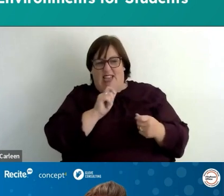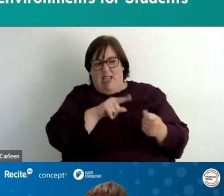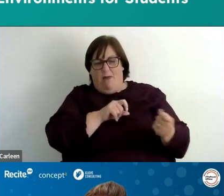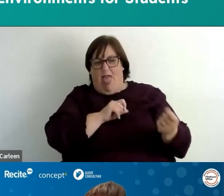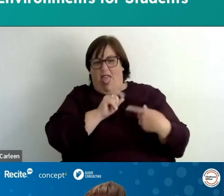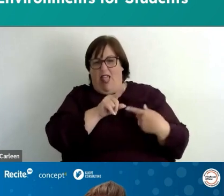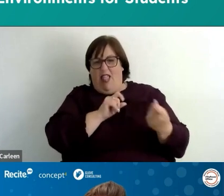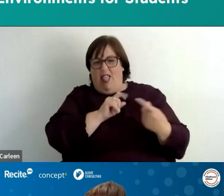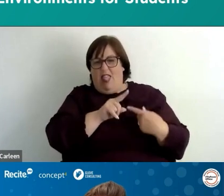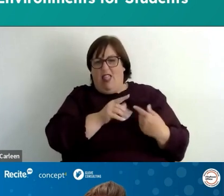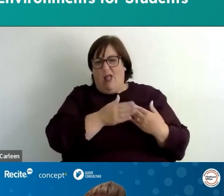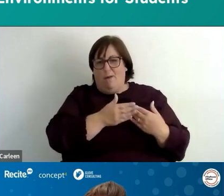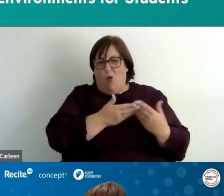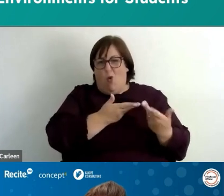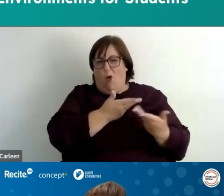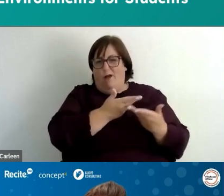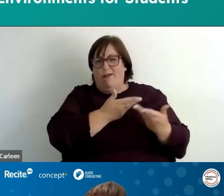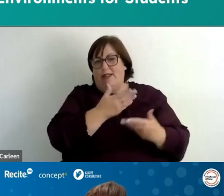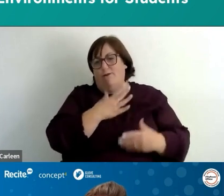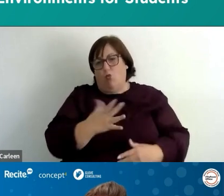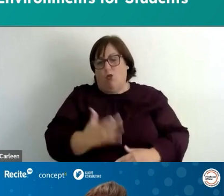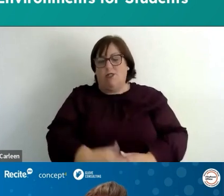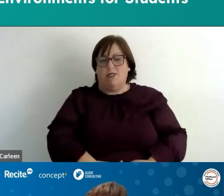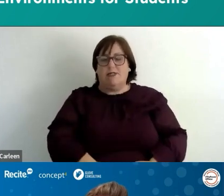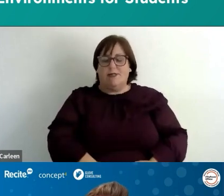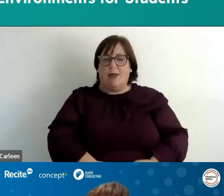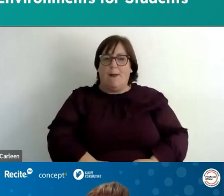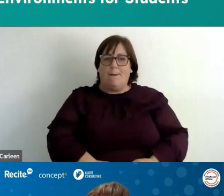look or even test some of your PDFs for you.